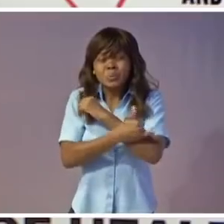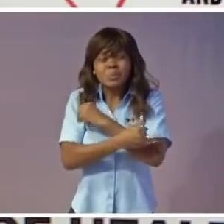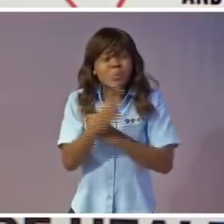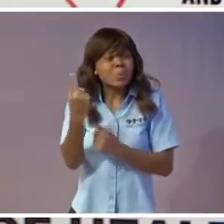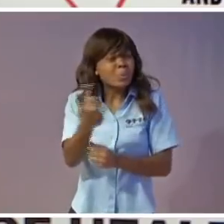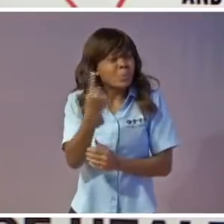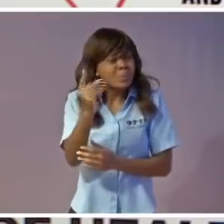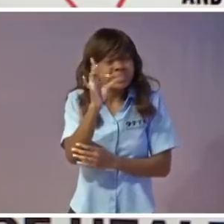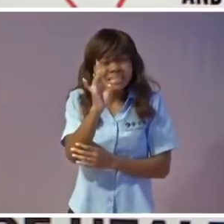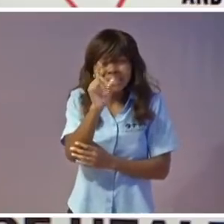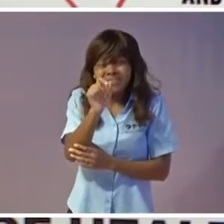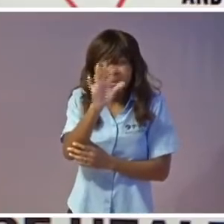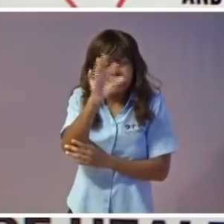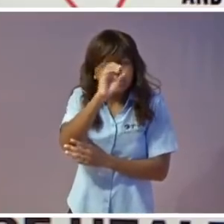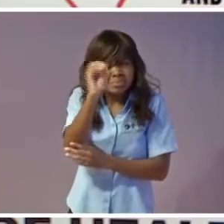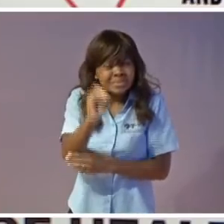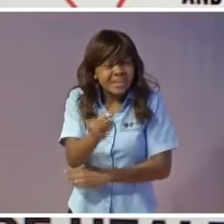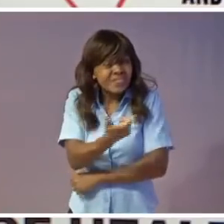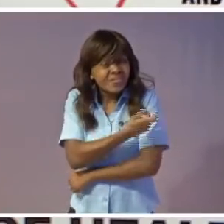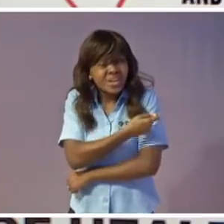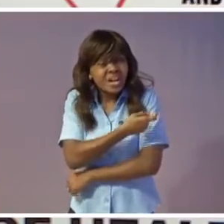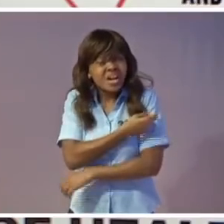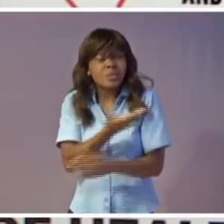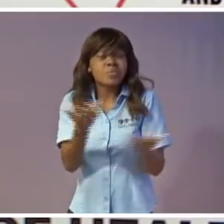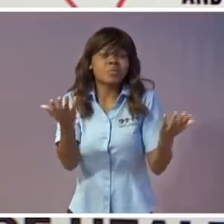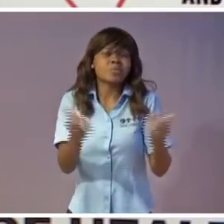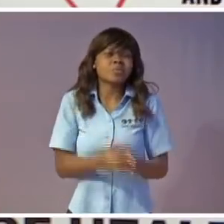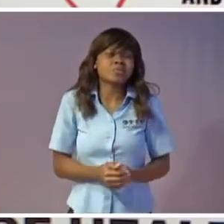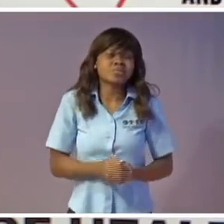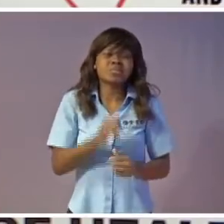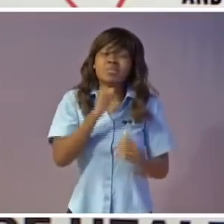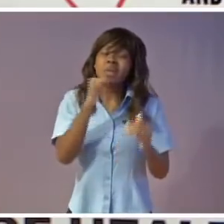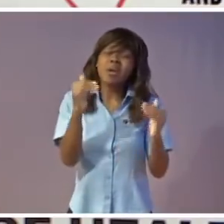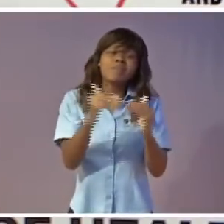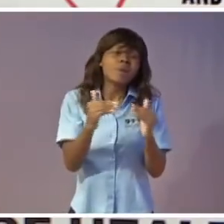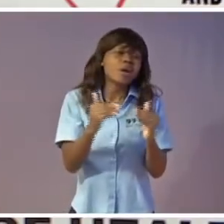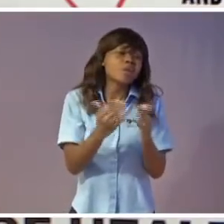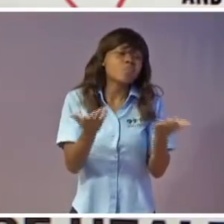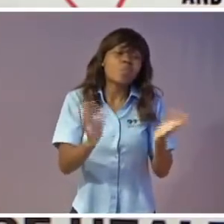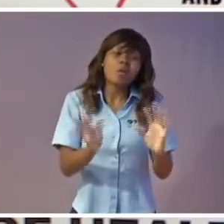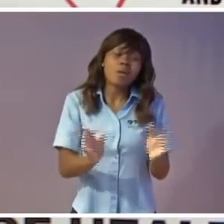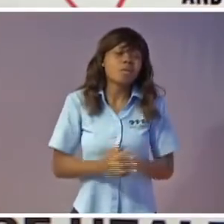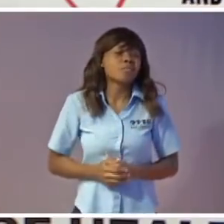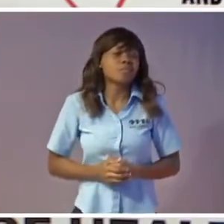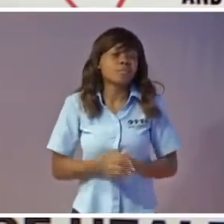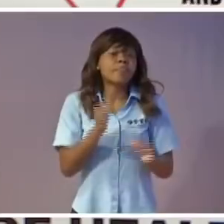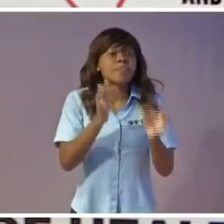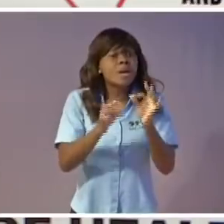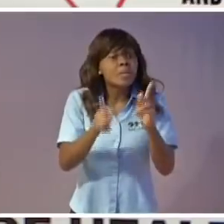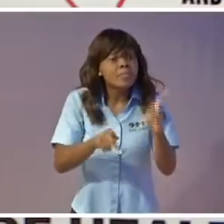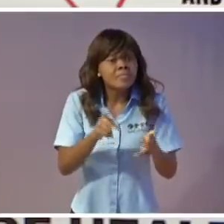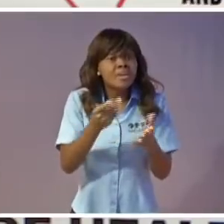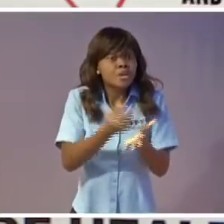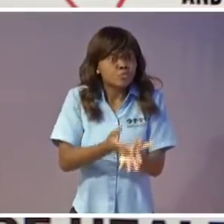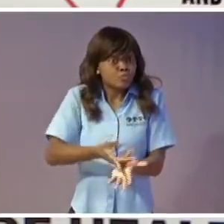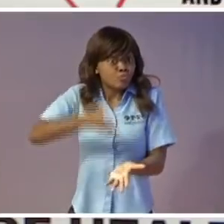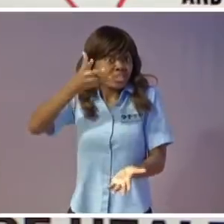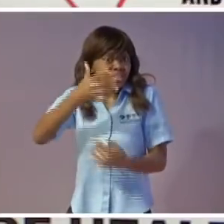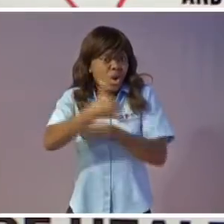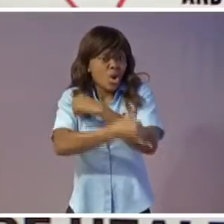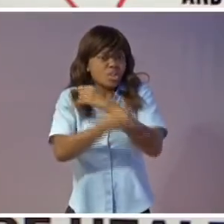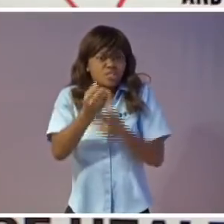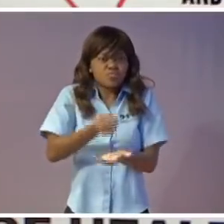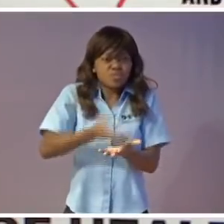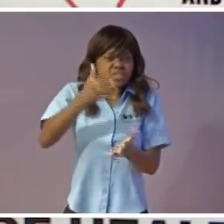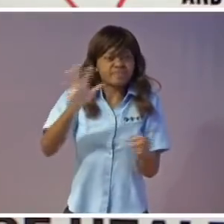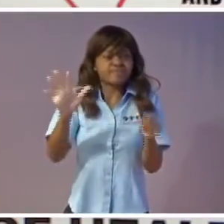inequity. And it is this vaccine inequity, which we don't have in Trinidad and Tobago, and we should be glad about that, that